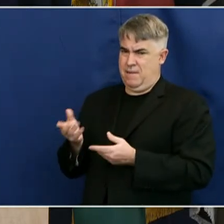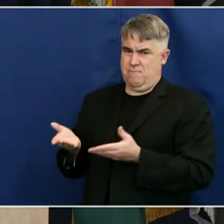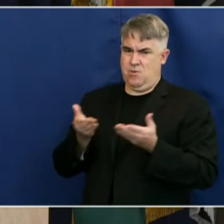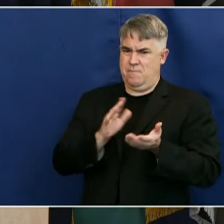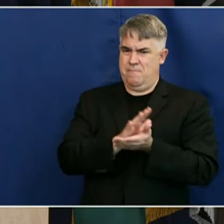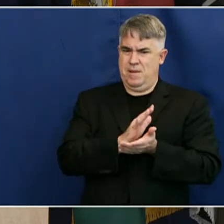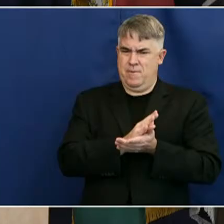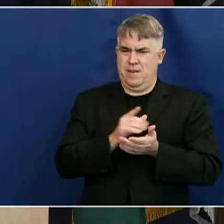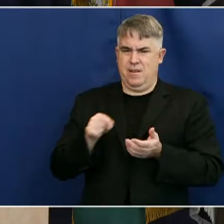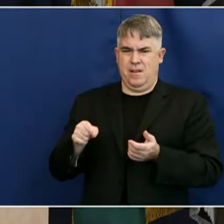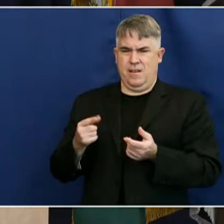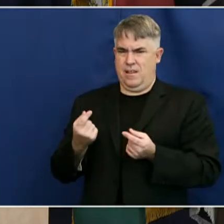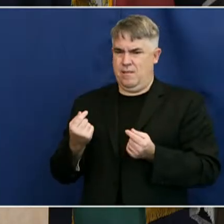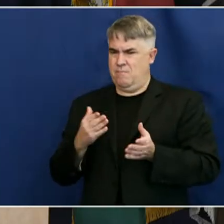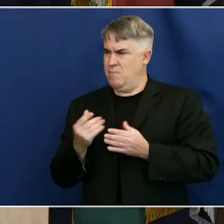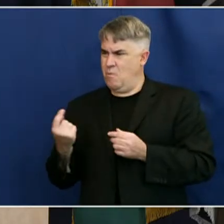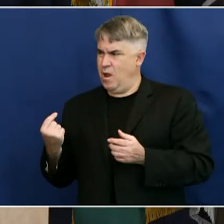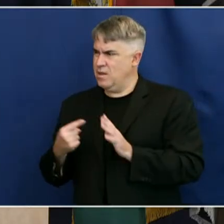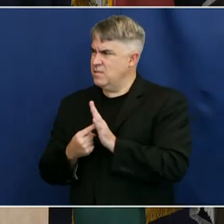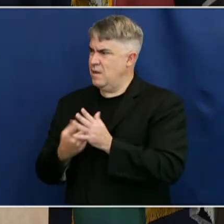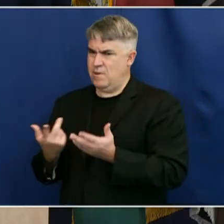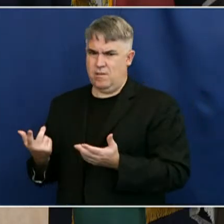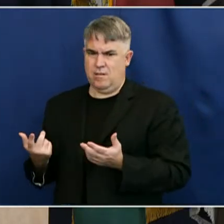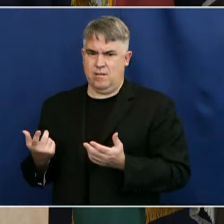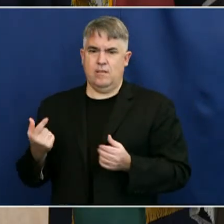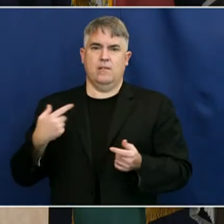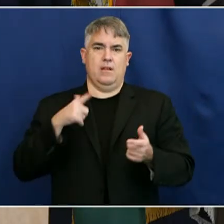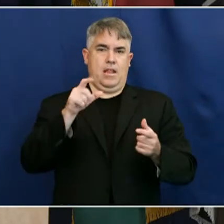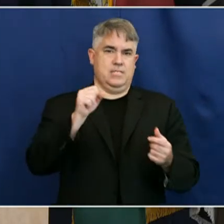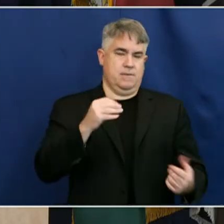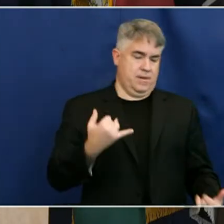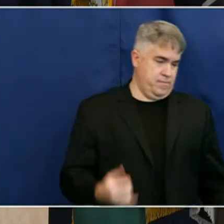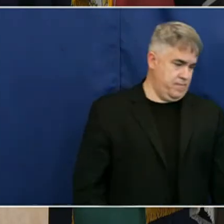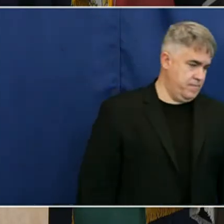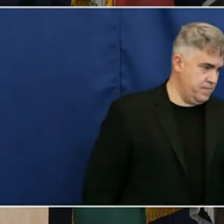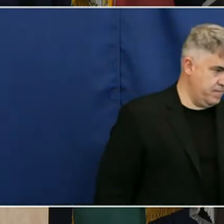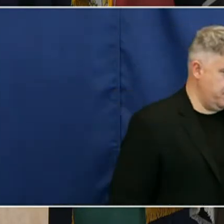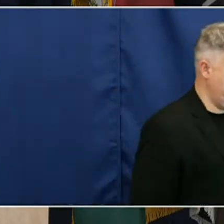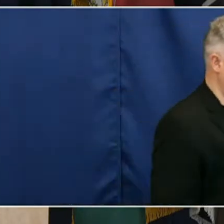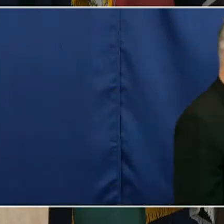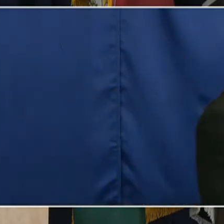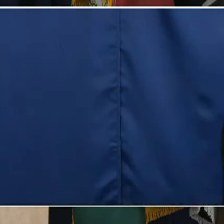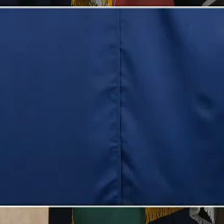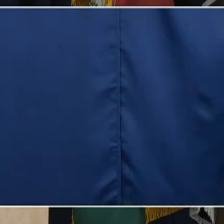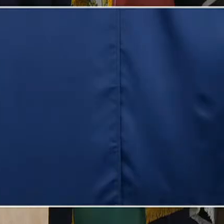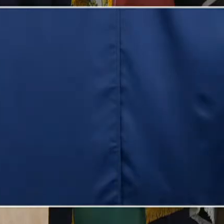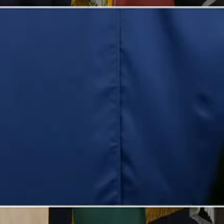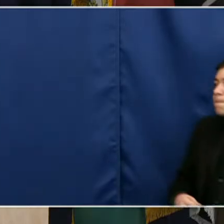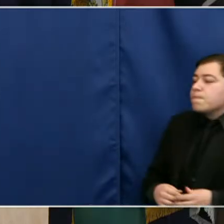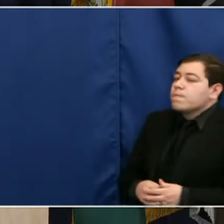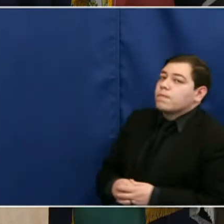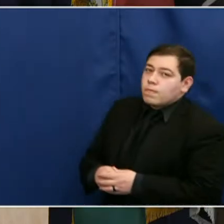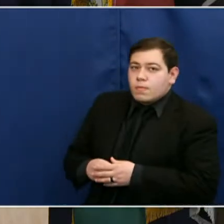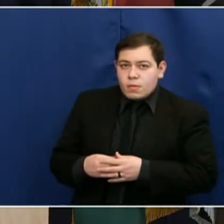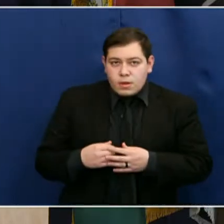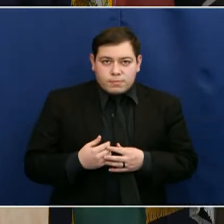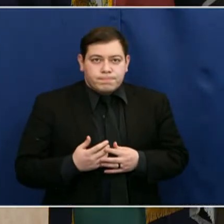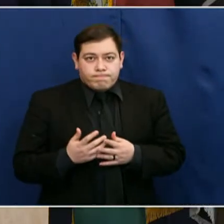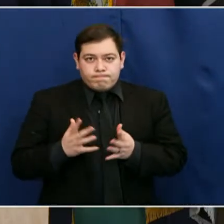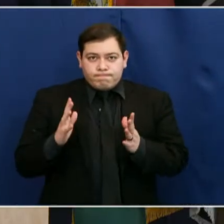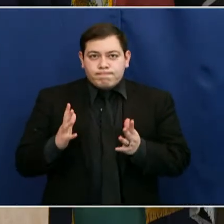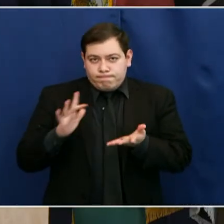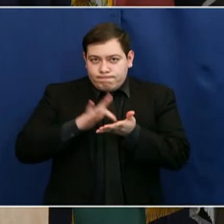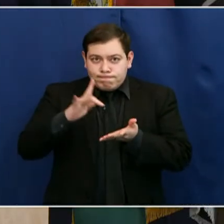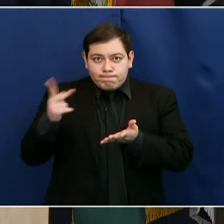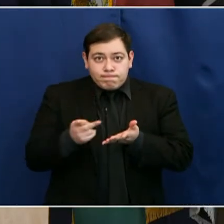appointments? Thank you, Claudia. Muchísimas gracias por la pregunta. Pues en realidad, como sabemos, el 15 de marzo